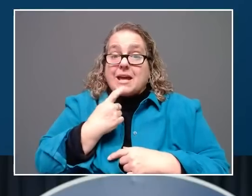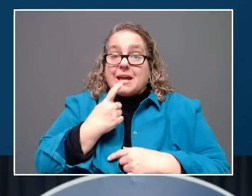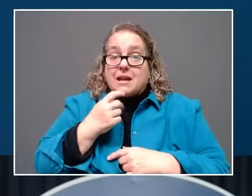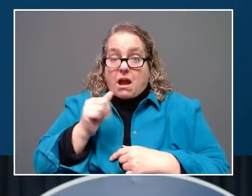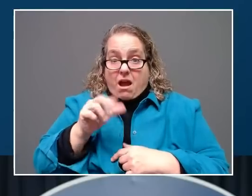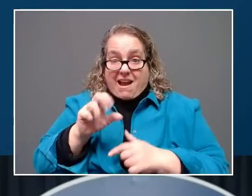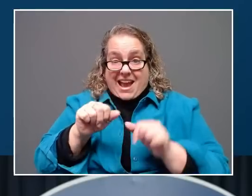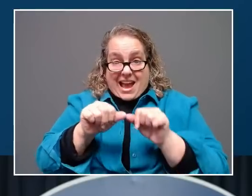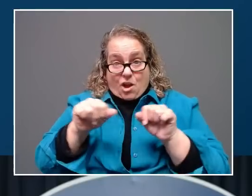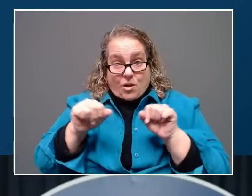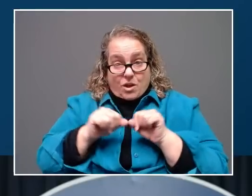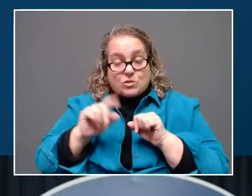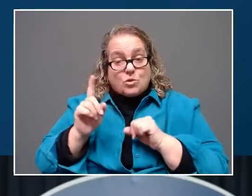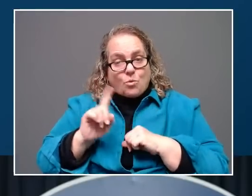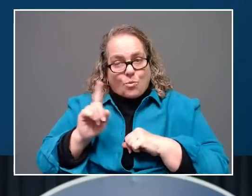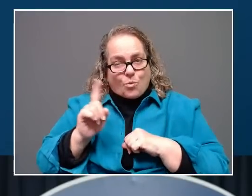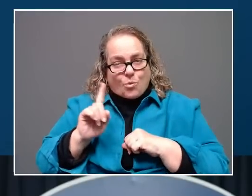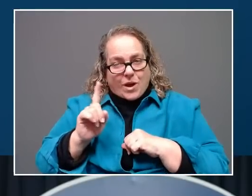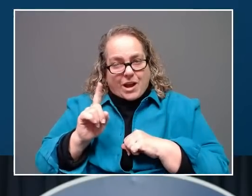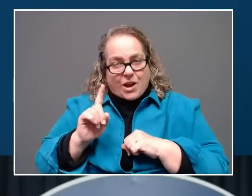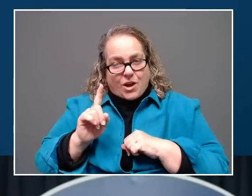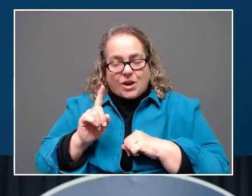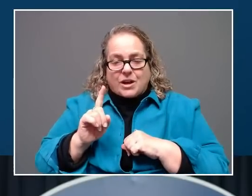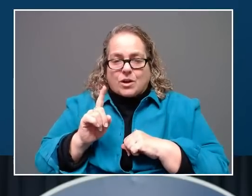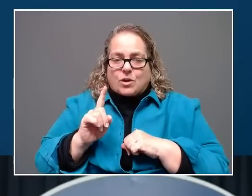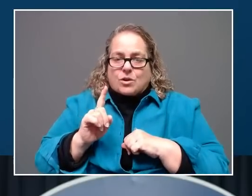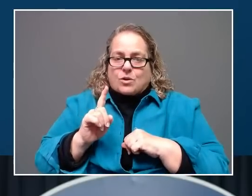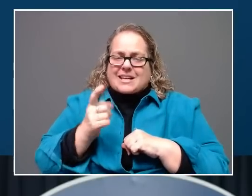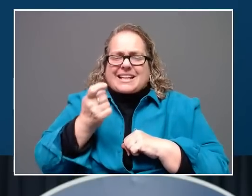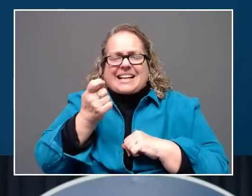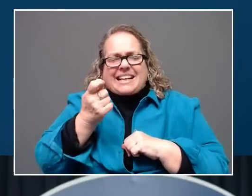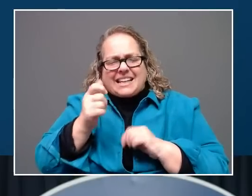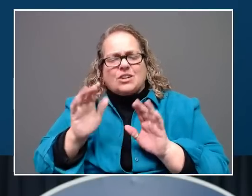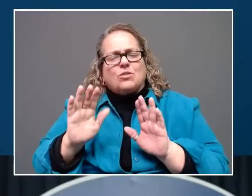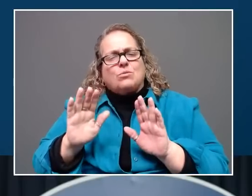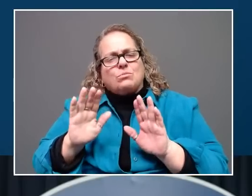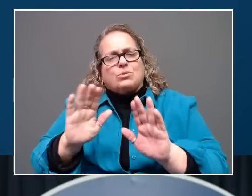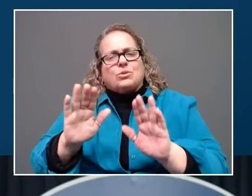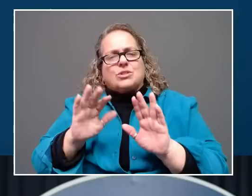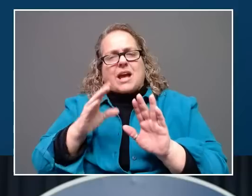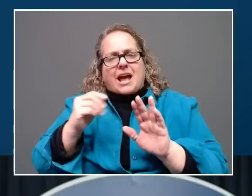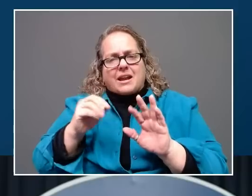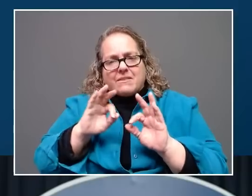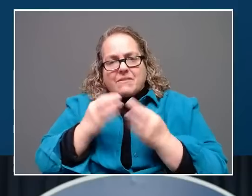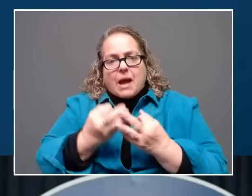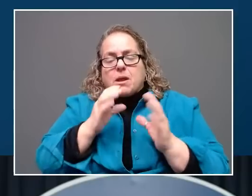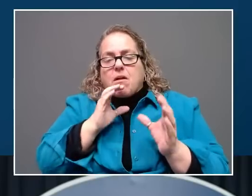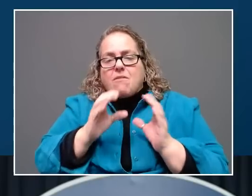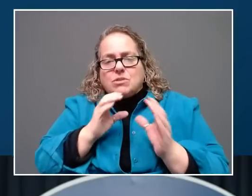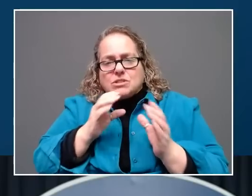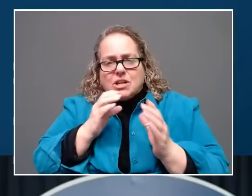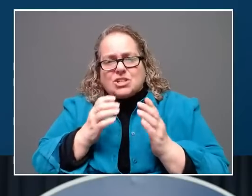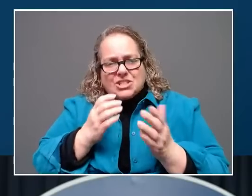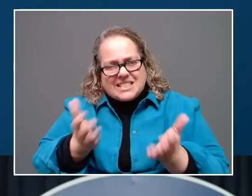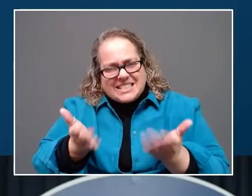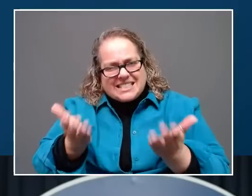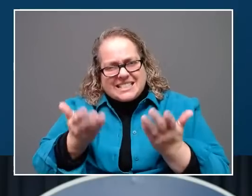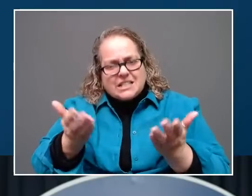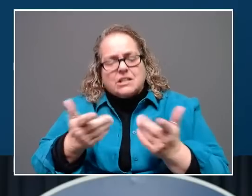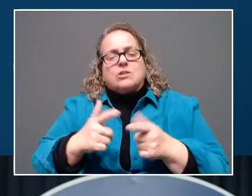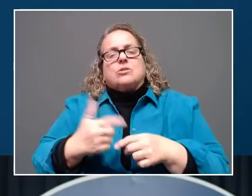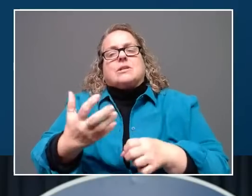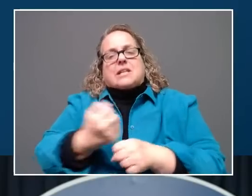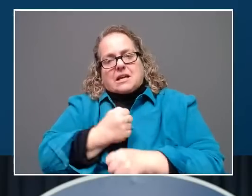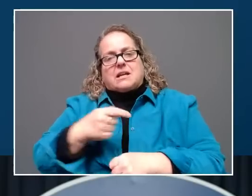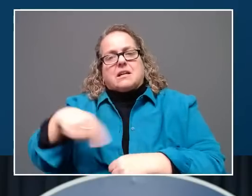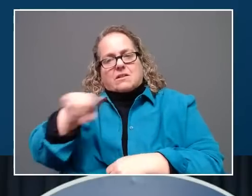where really with just a push and the family conversations, we can do a whole lot better. And